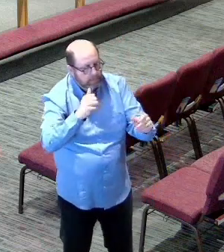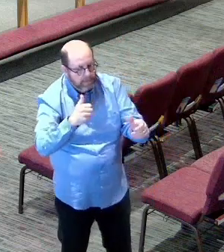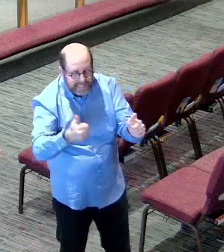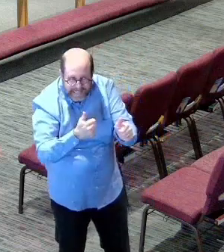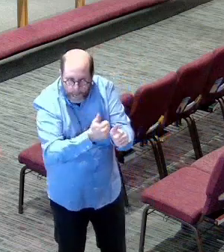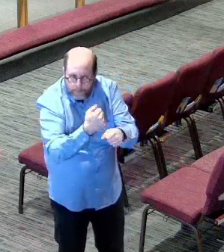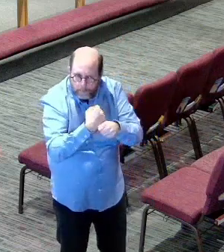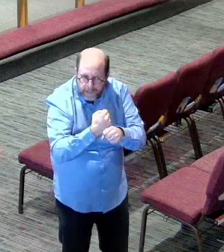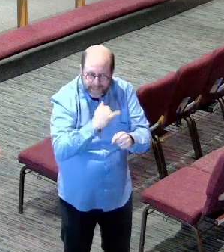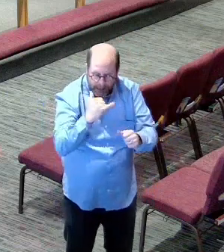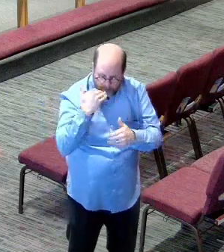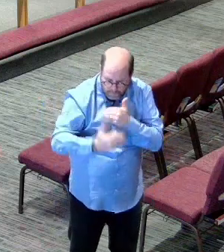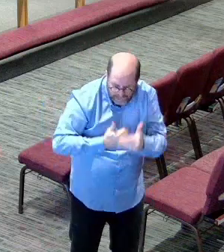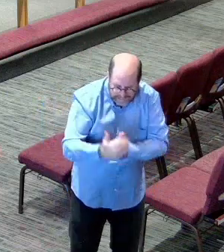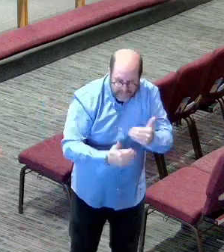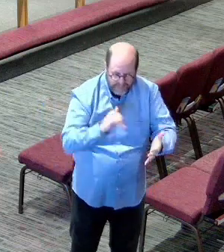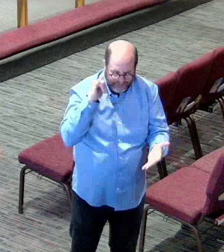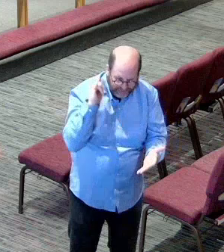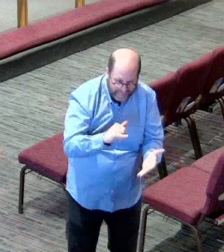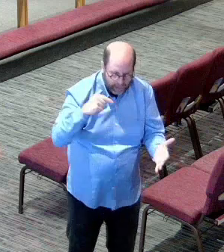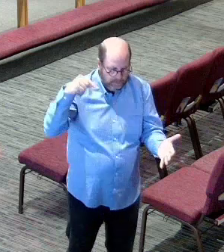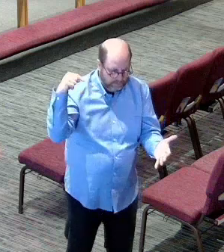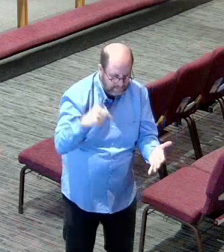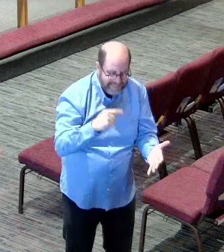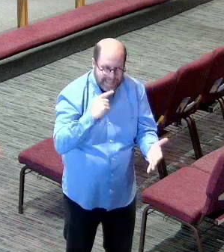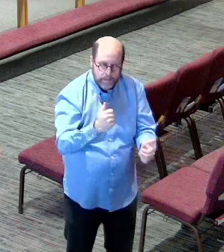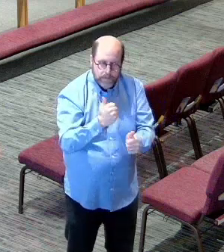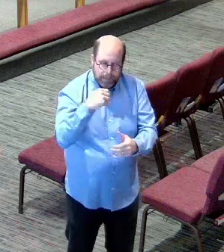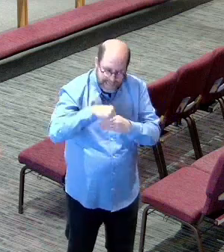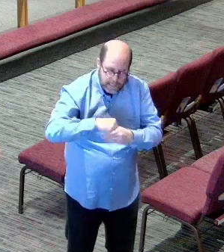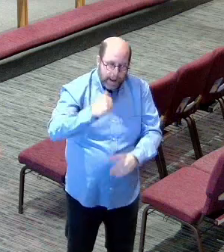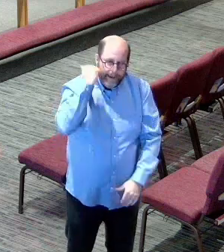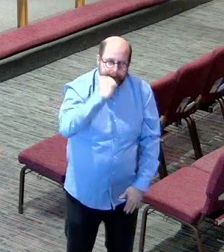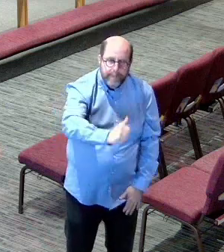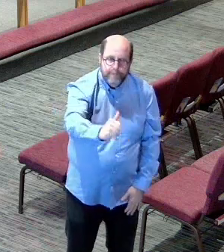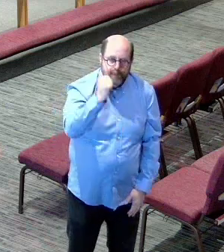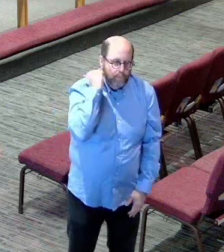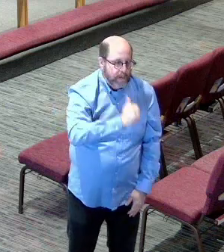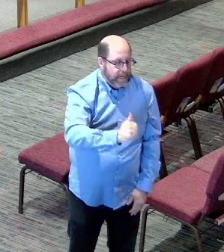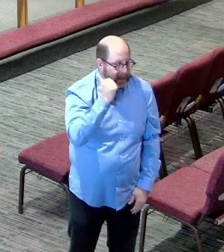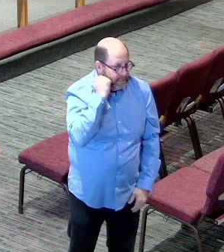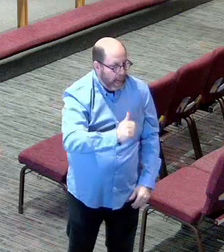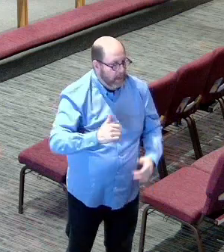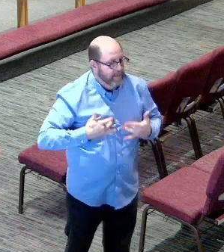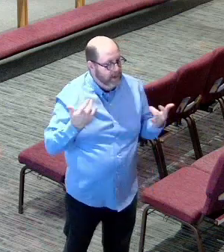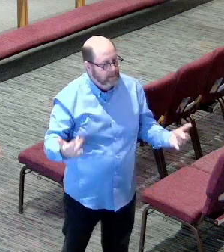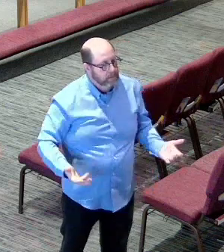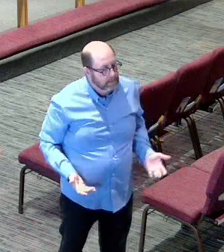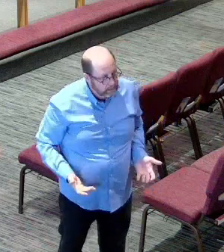process for us is an everyday event.